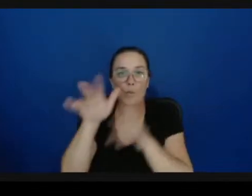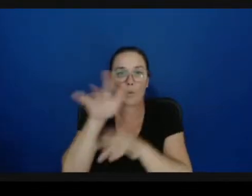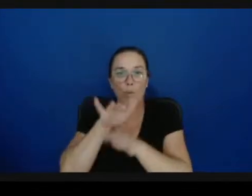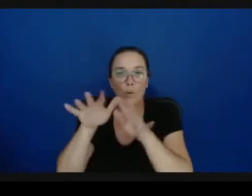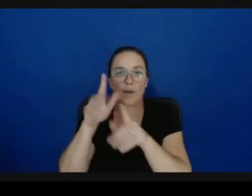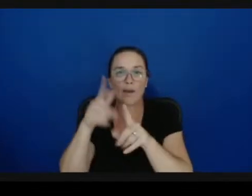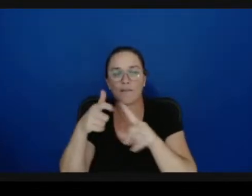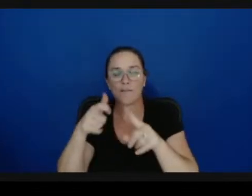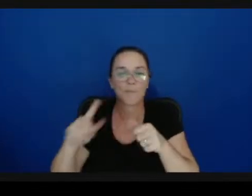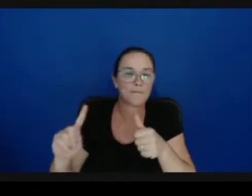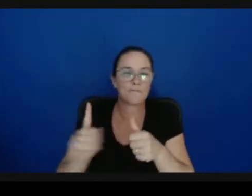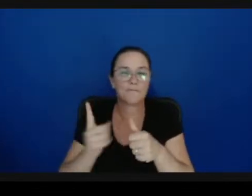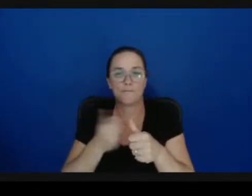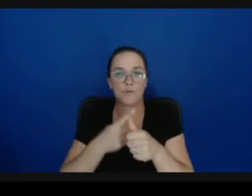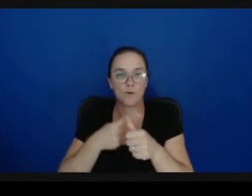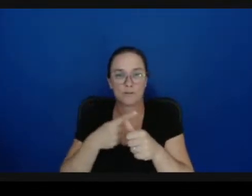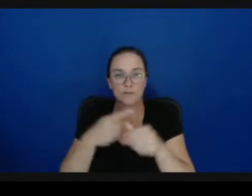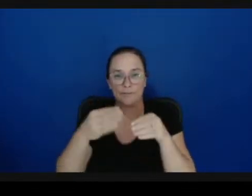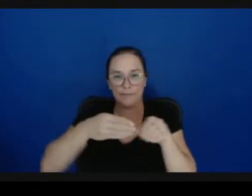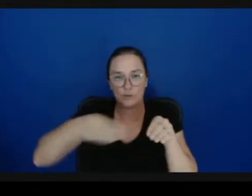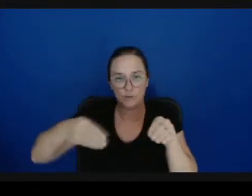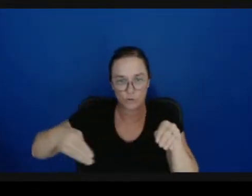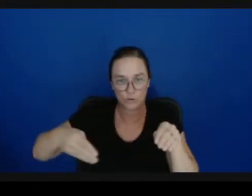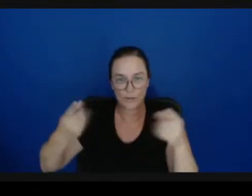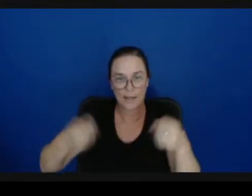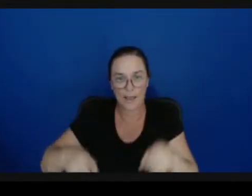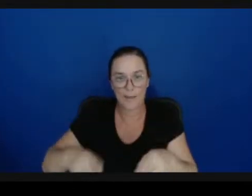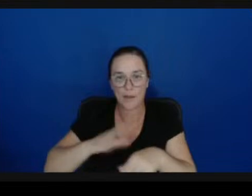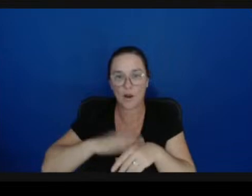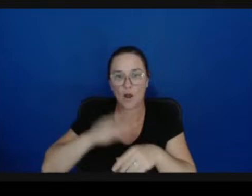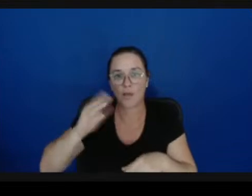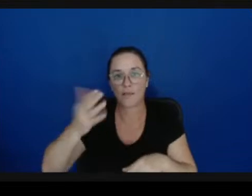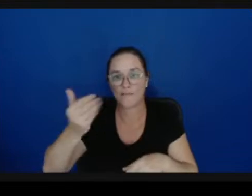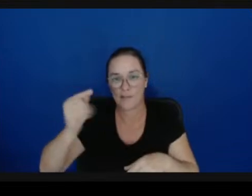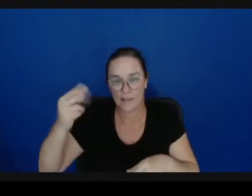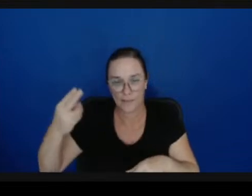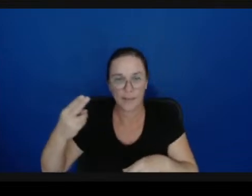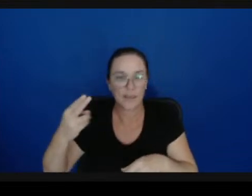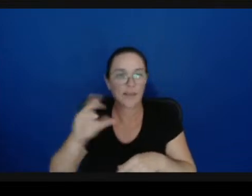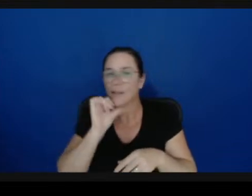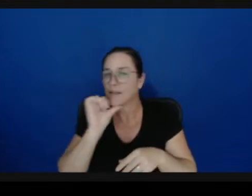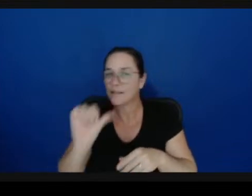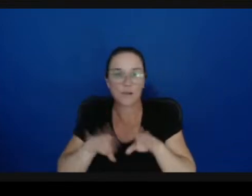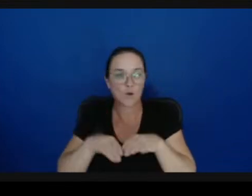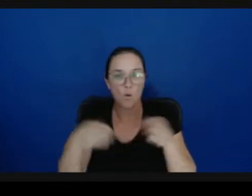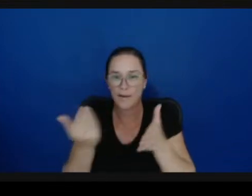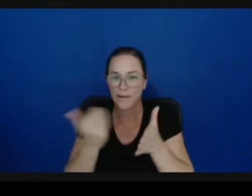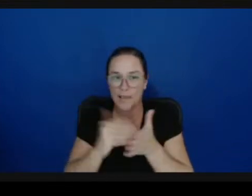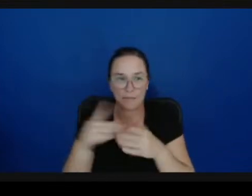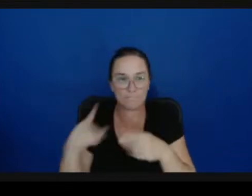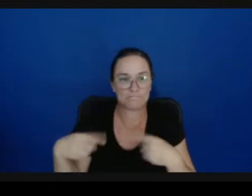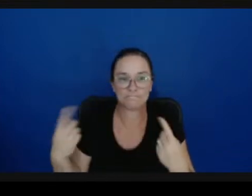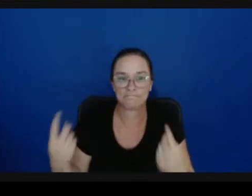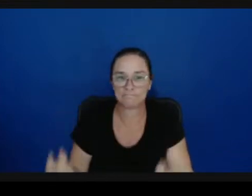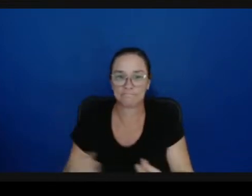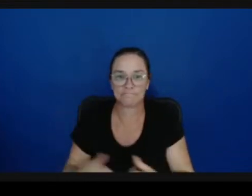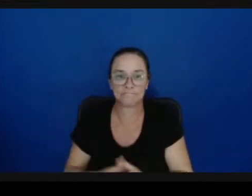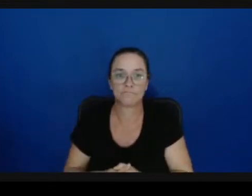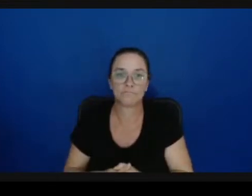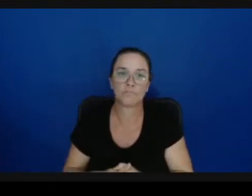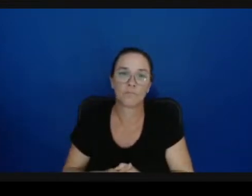first fissure that emerged on the 15th that has not reactivated at any point since. Actually, that might be this one right over